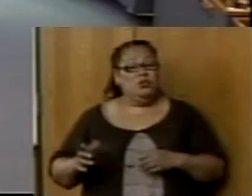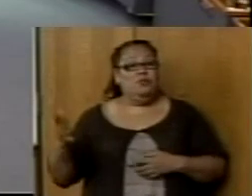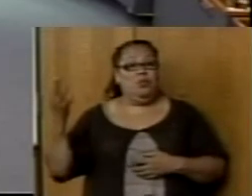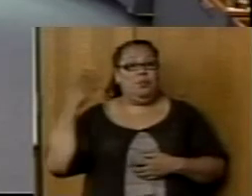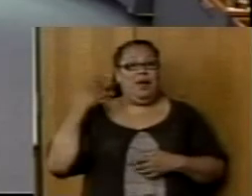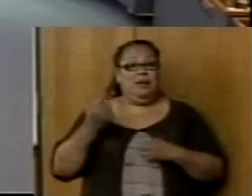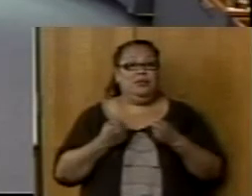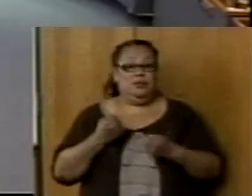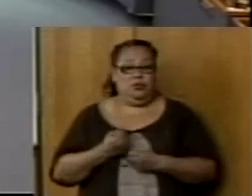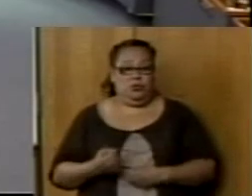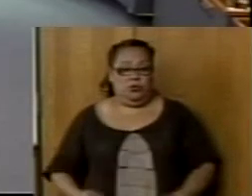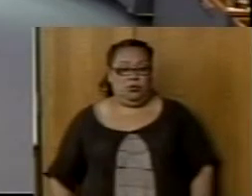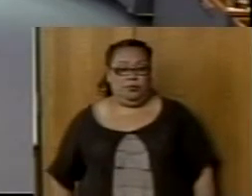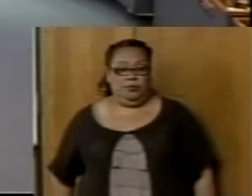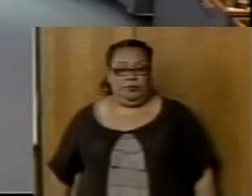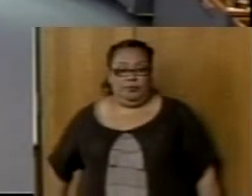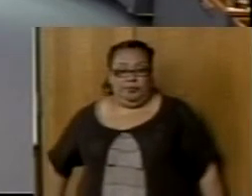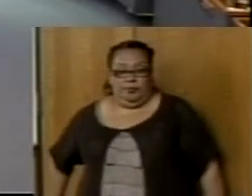years.